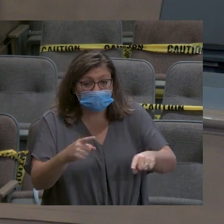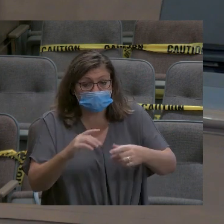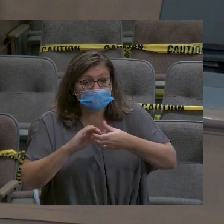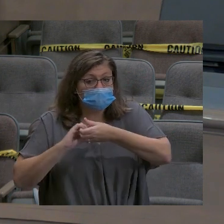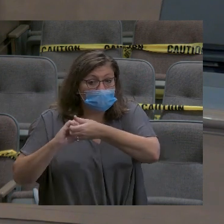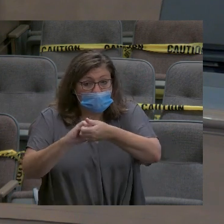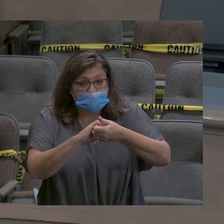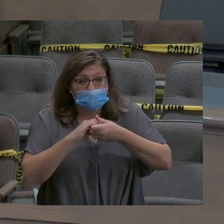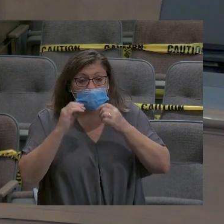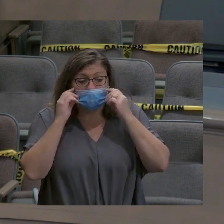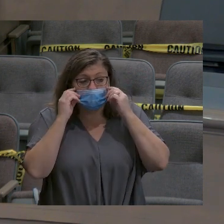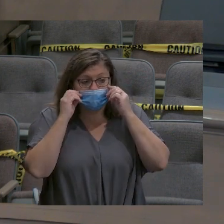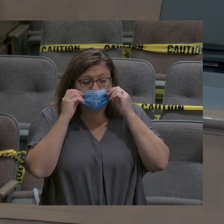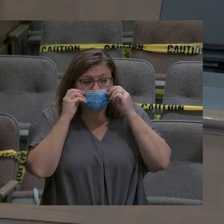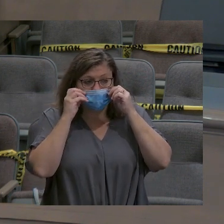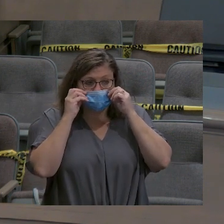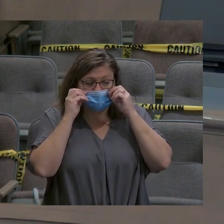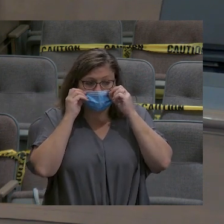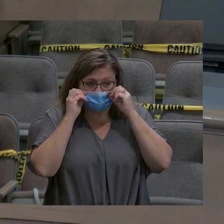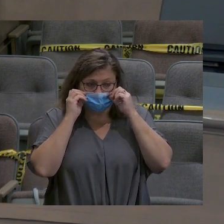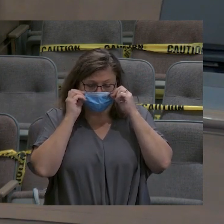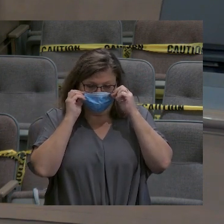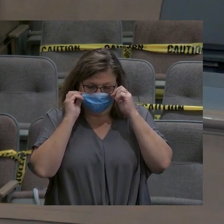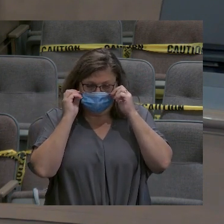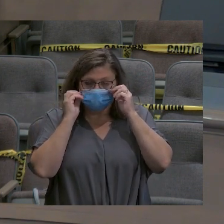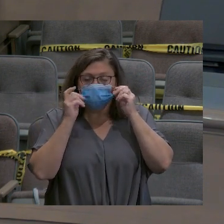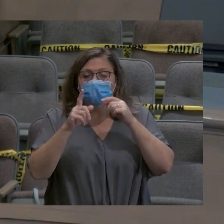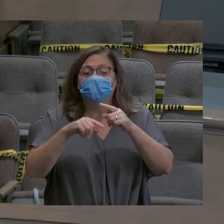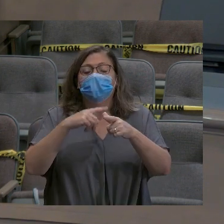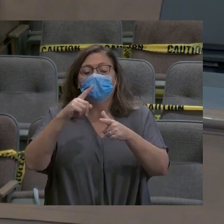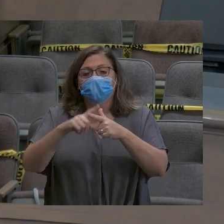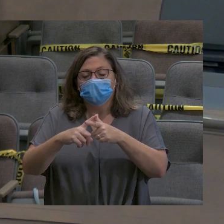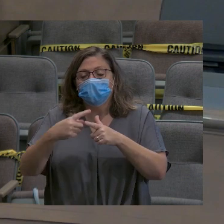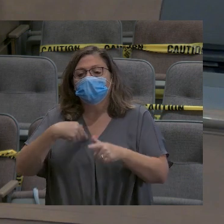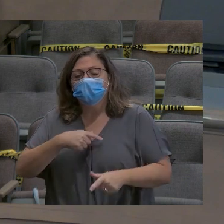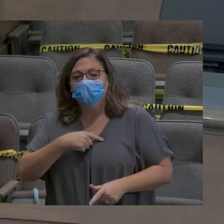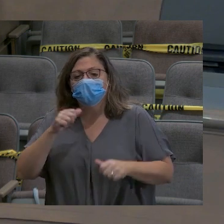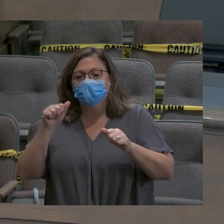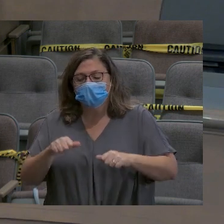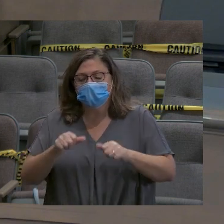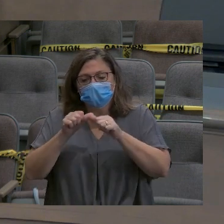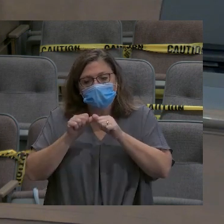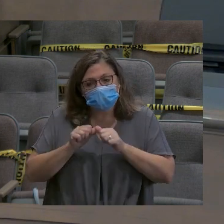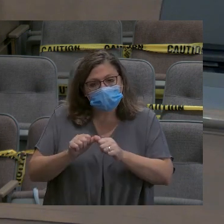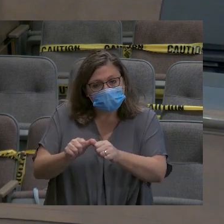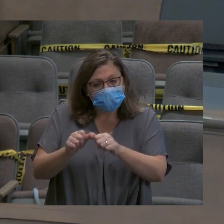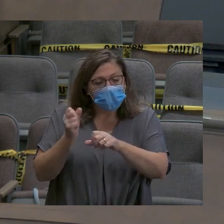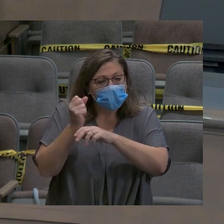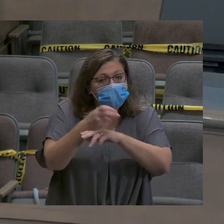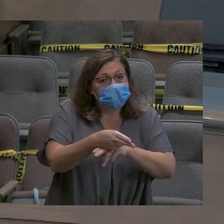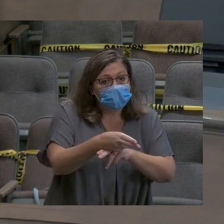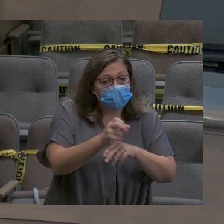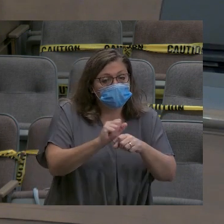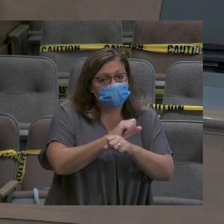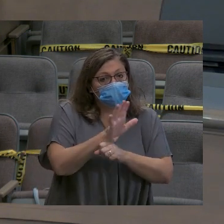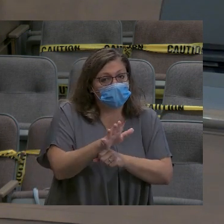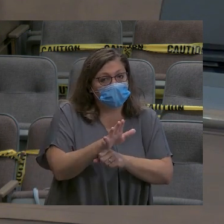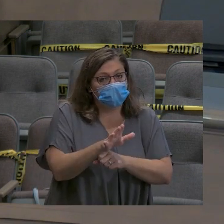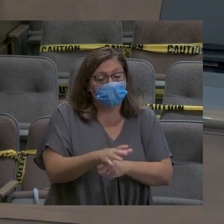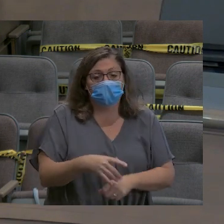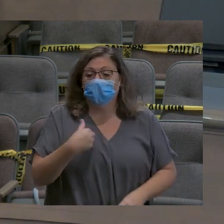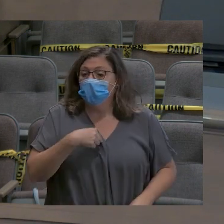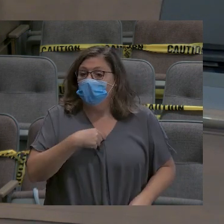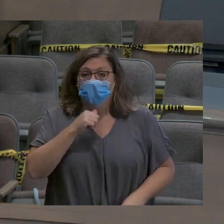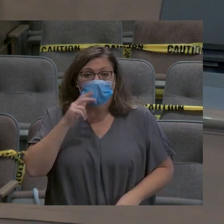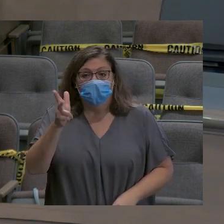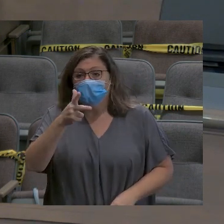can continue to do what we have done in the face of tremendous adversity. And we're not in that place where we're number